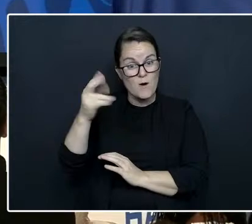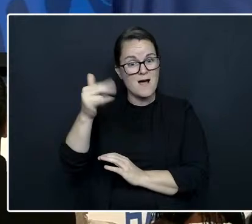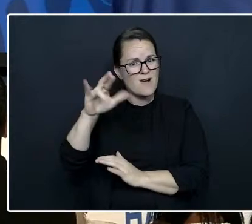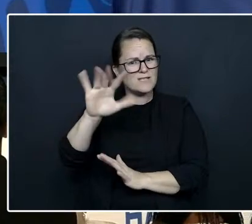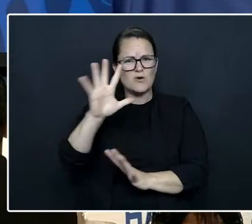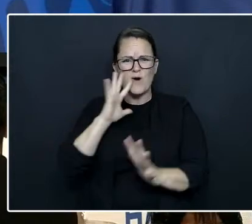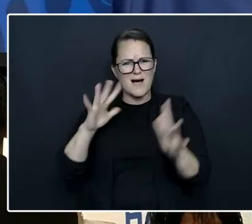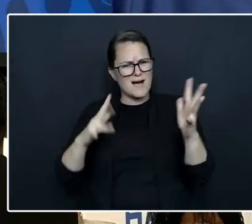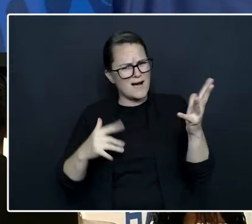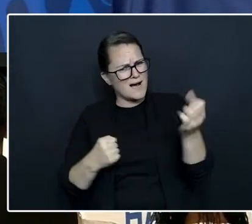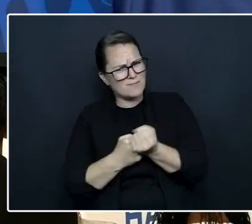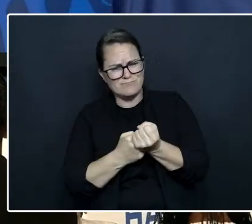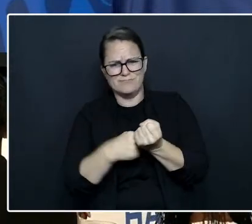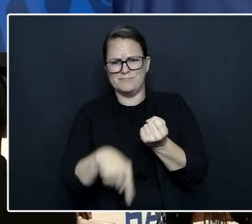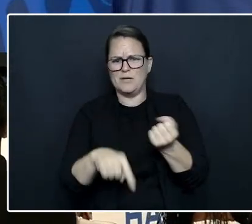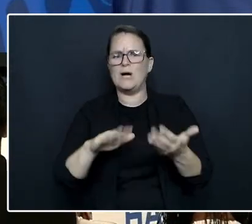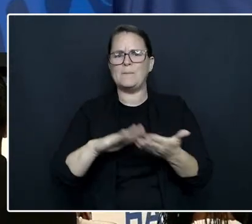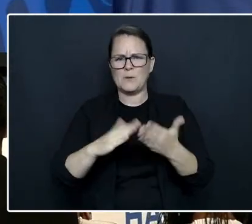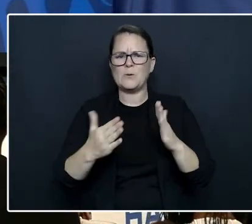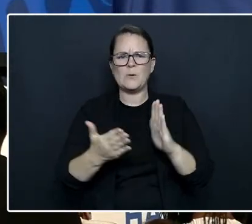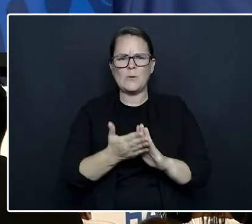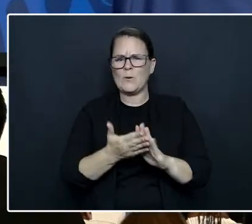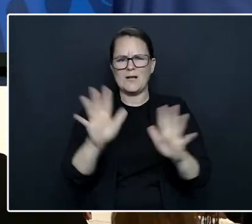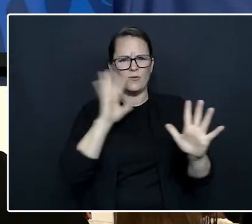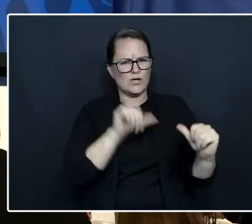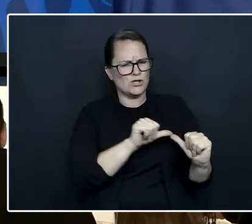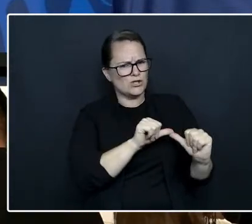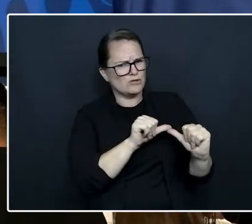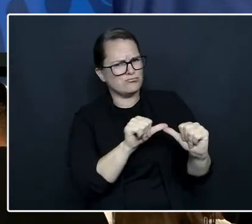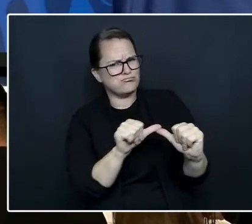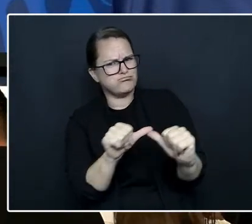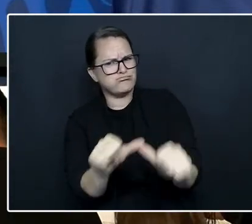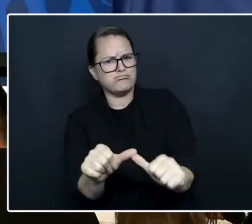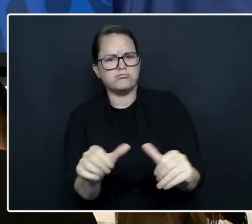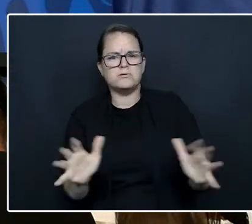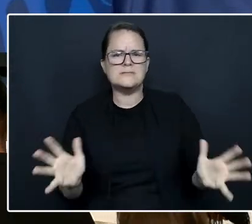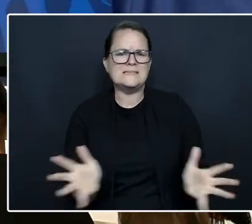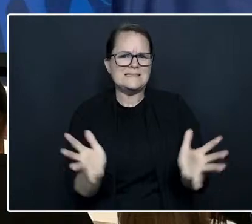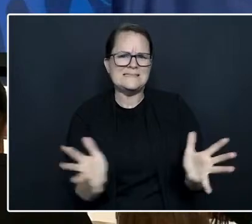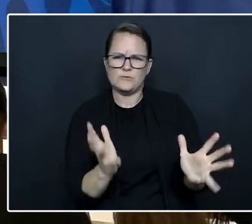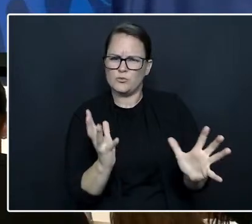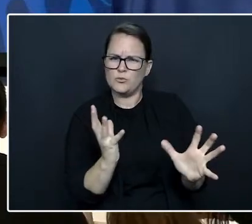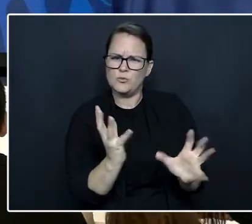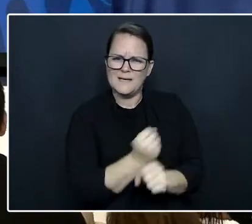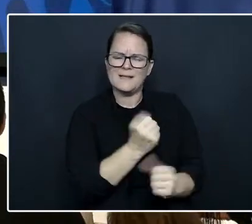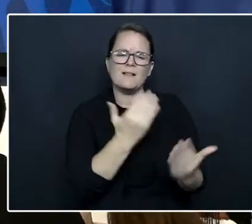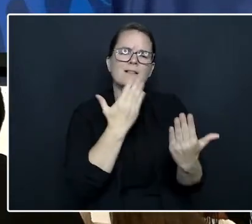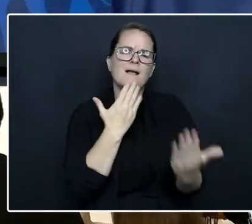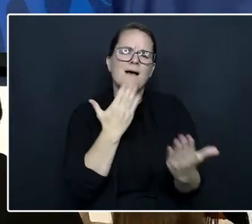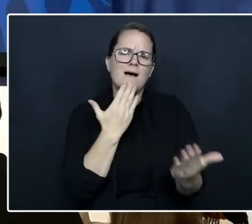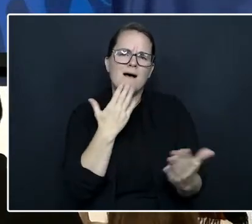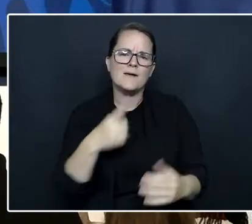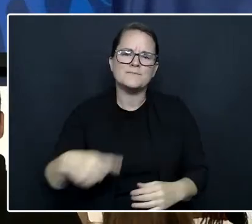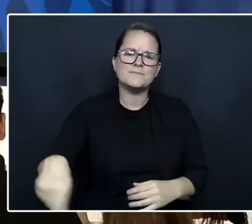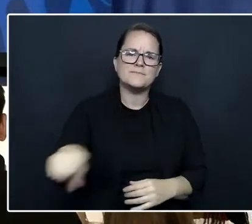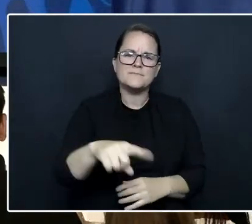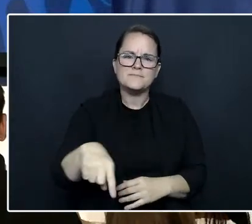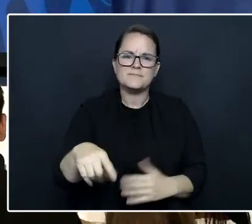let's get out there and let's get it done and let's all our part. Thank you so much for being